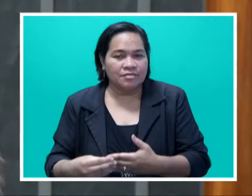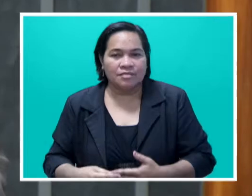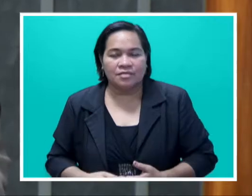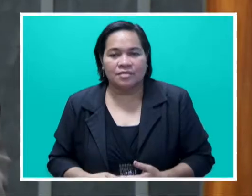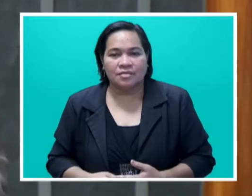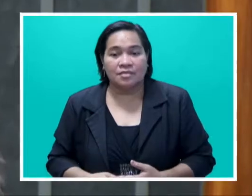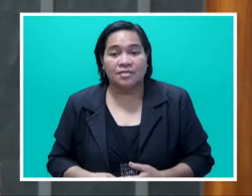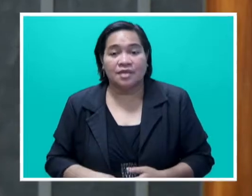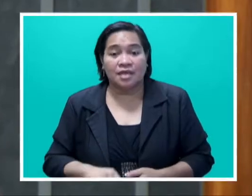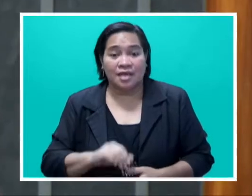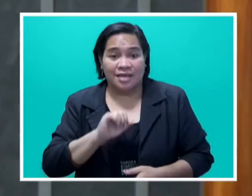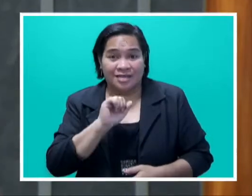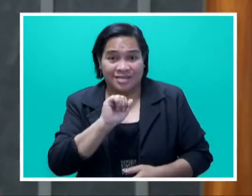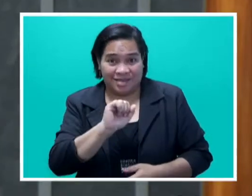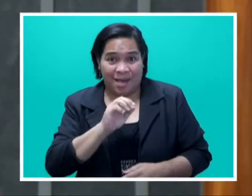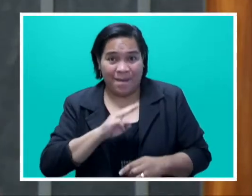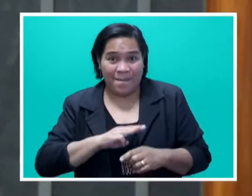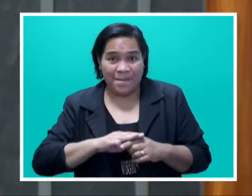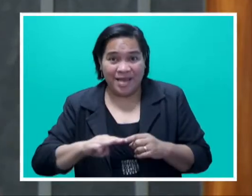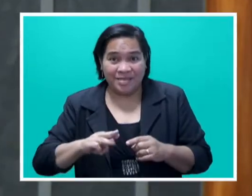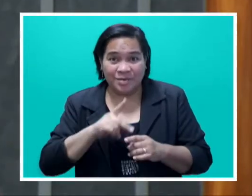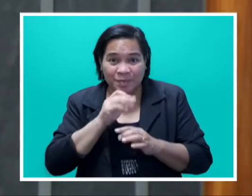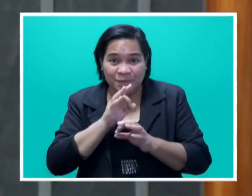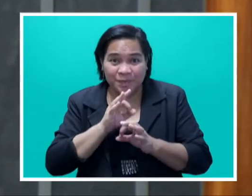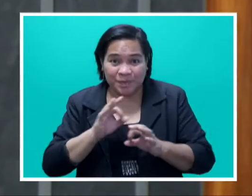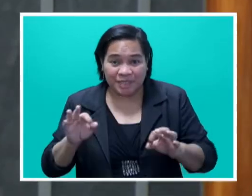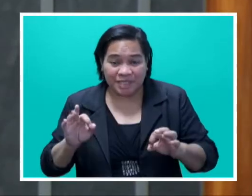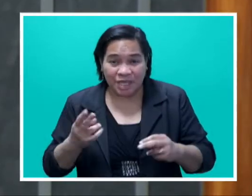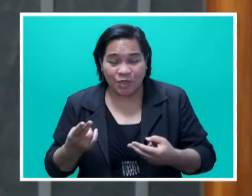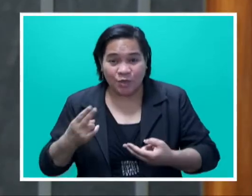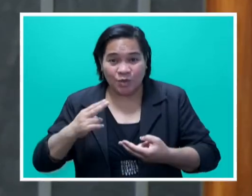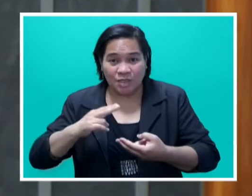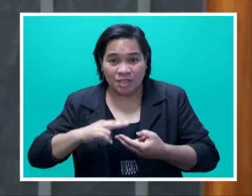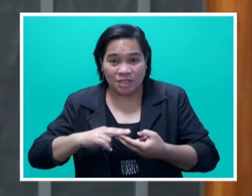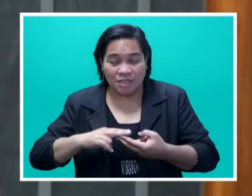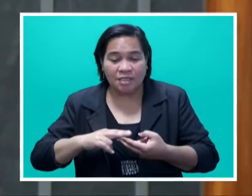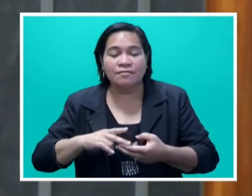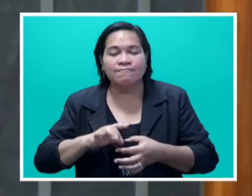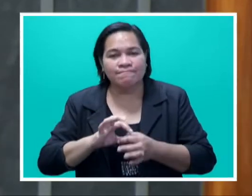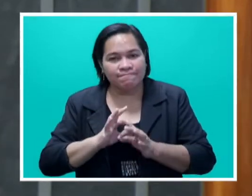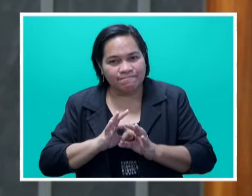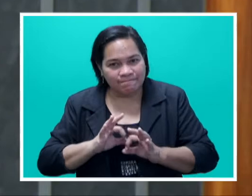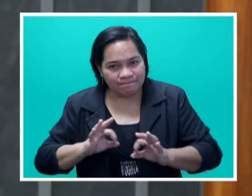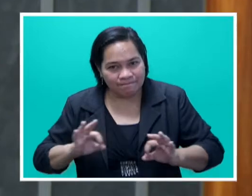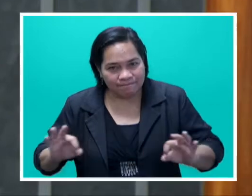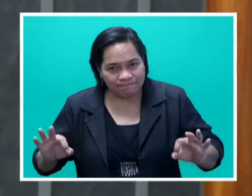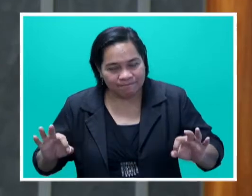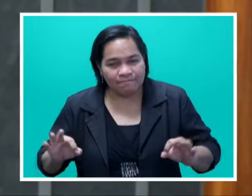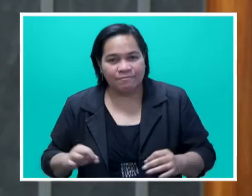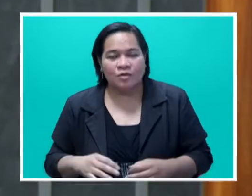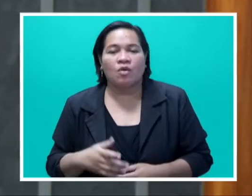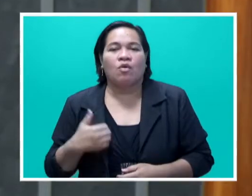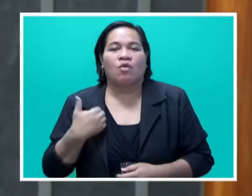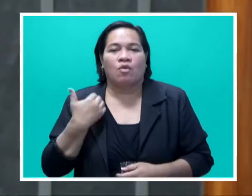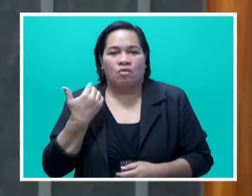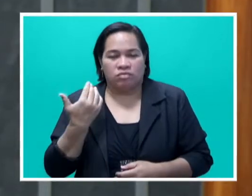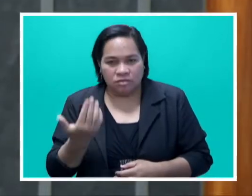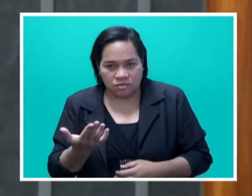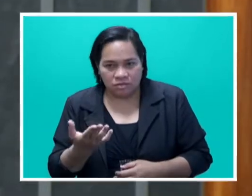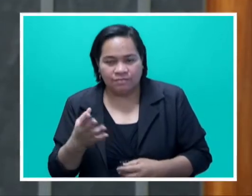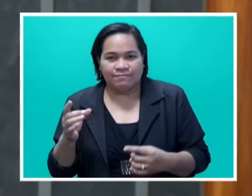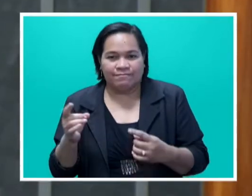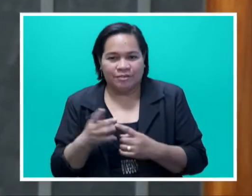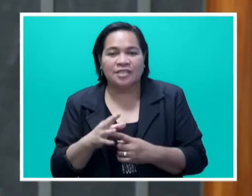His message of peace, unity, and harmony were always at the forefront of his